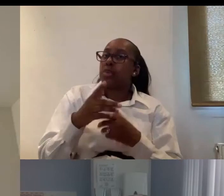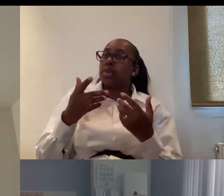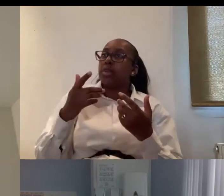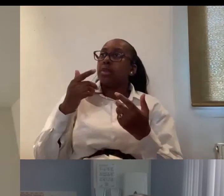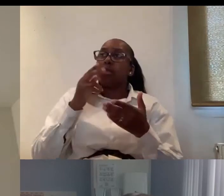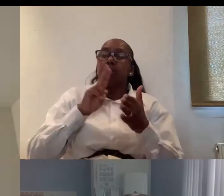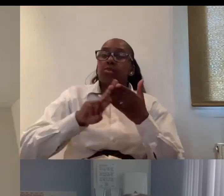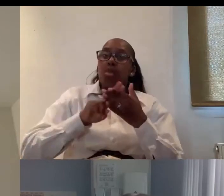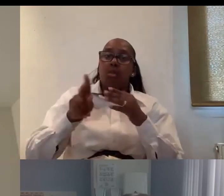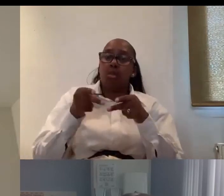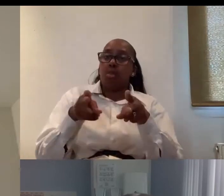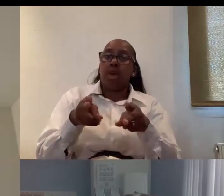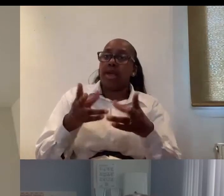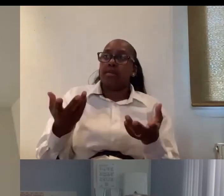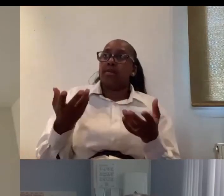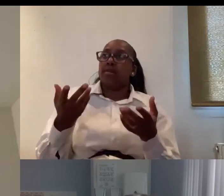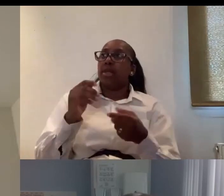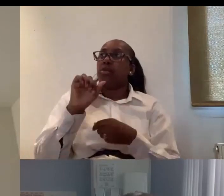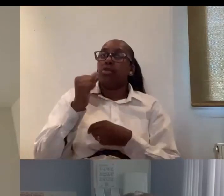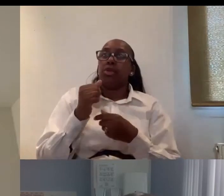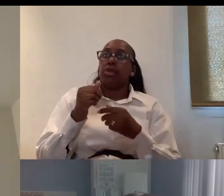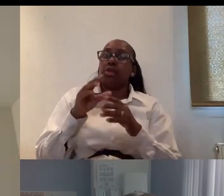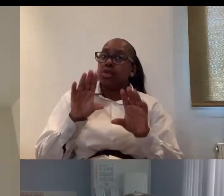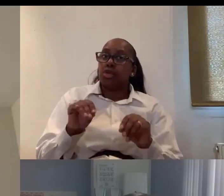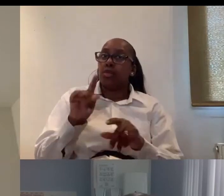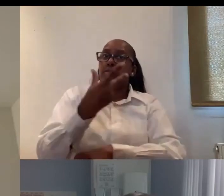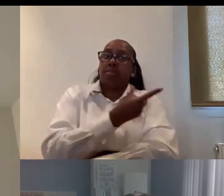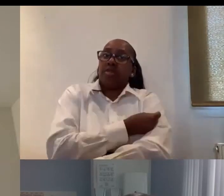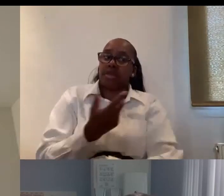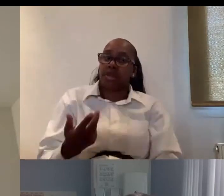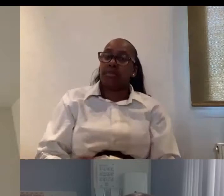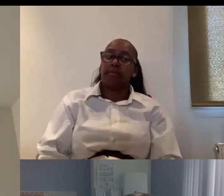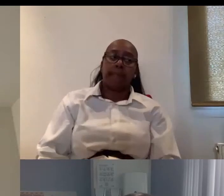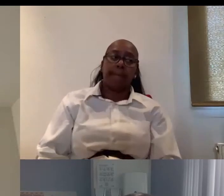just the normal way, and it shouldn't stop you from being vaccinated.